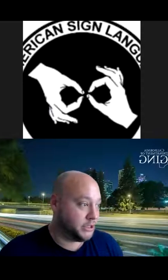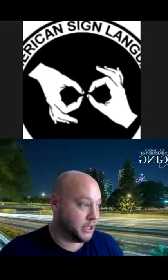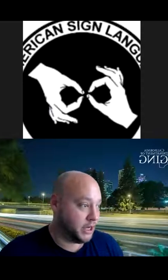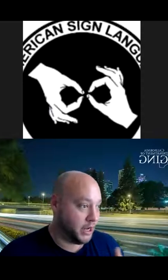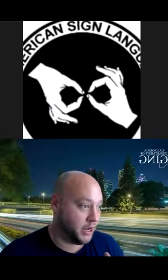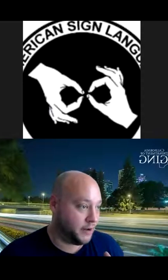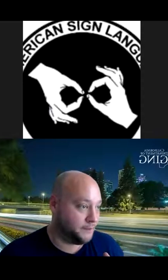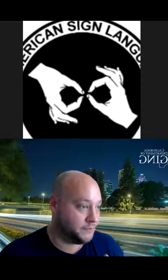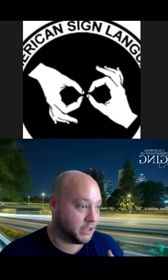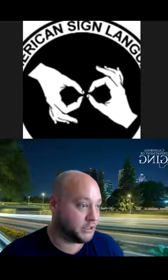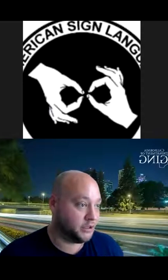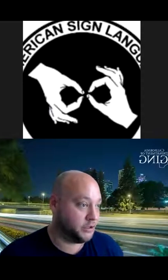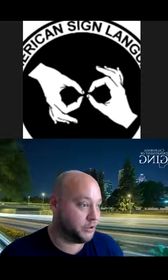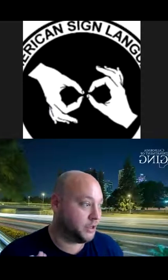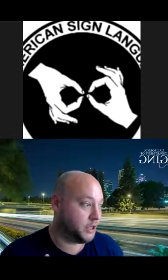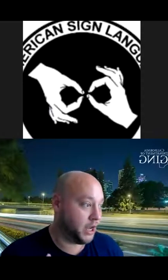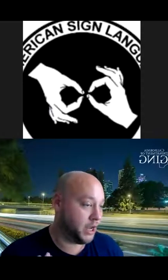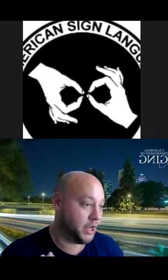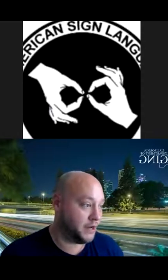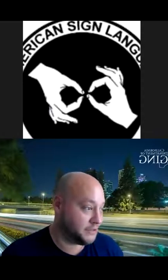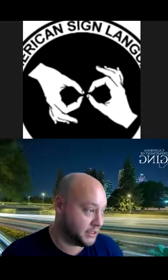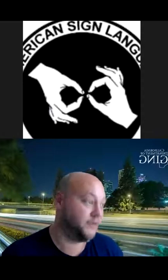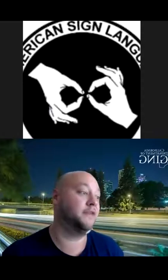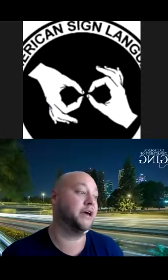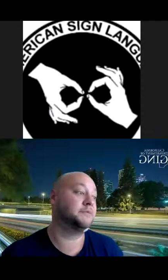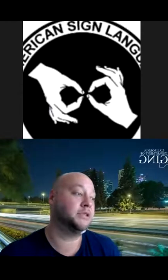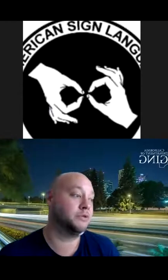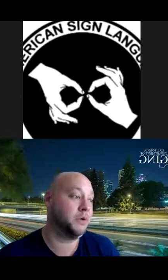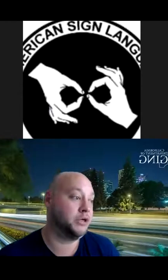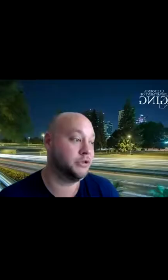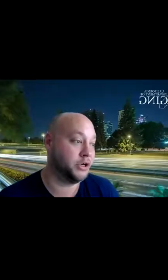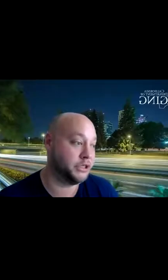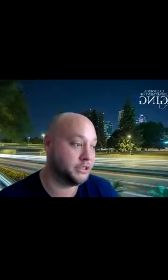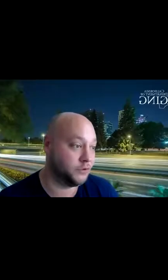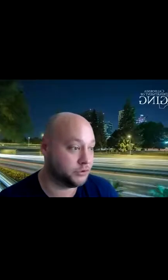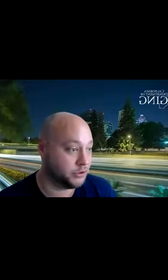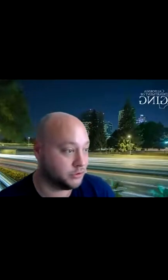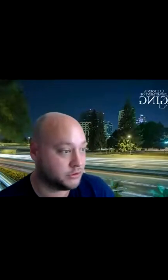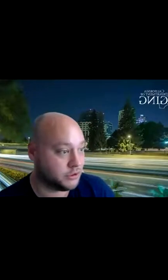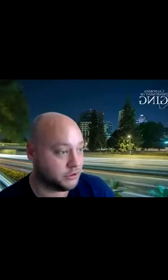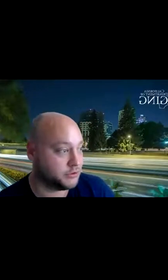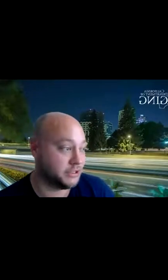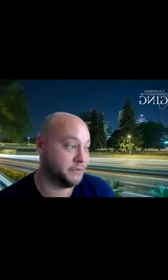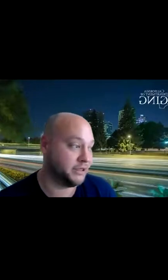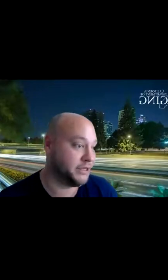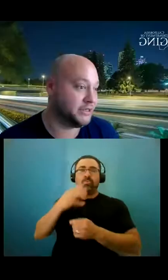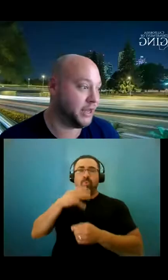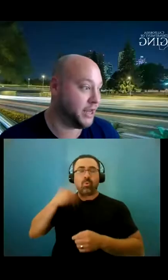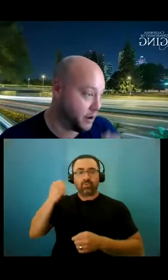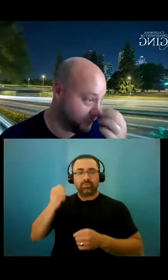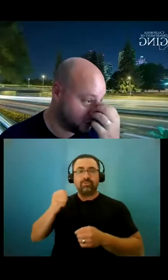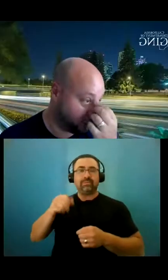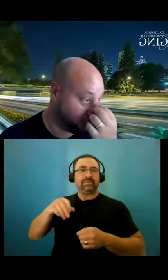budget does include significant investments that respond to the urgent needs of older adults, adults with disabilities,